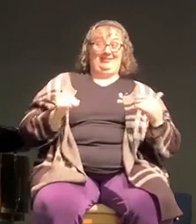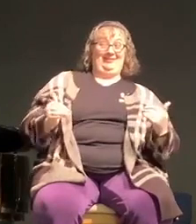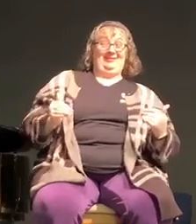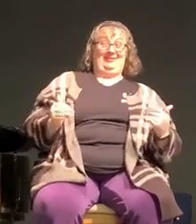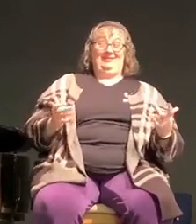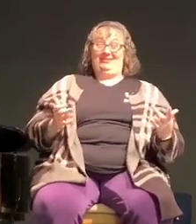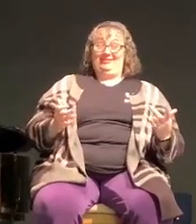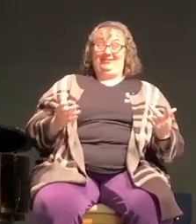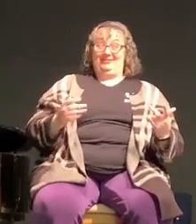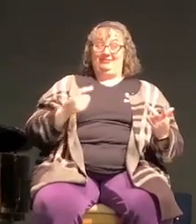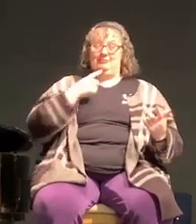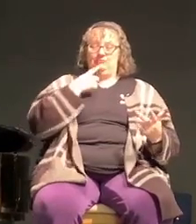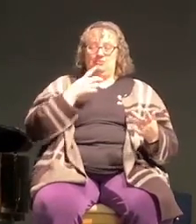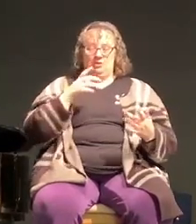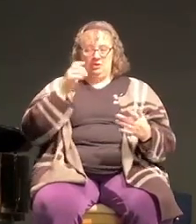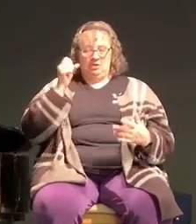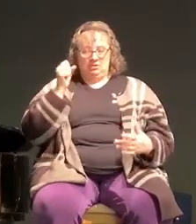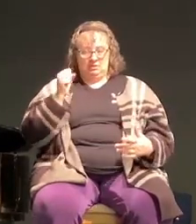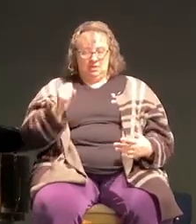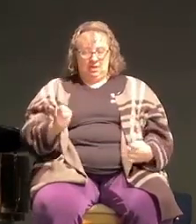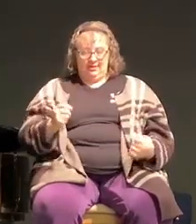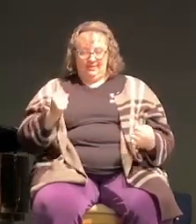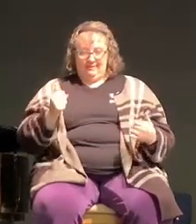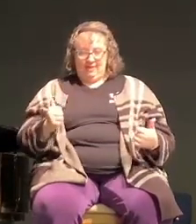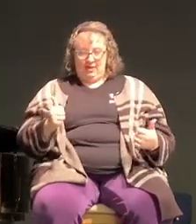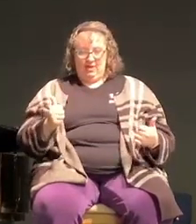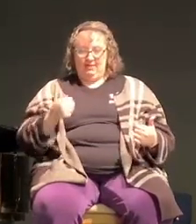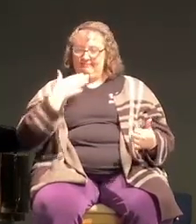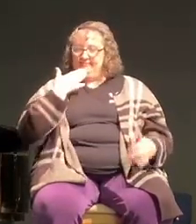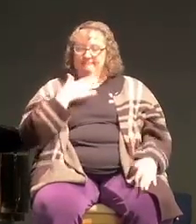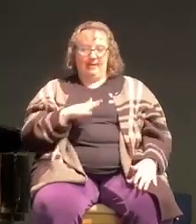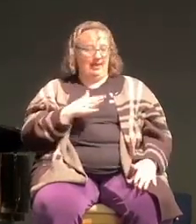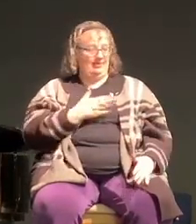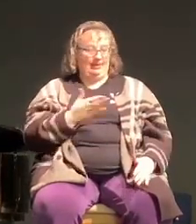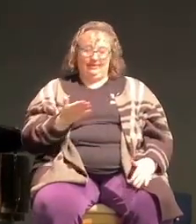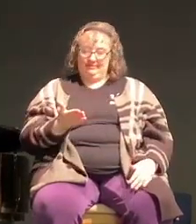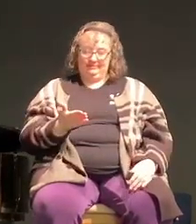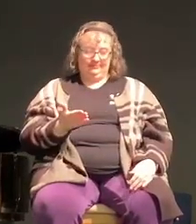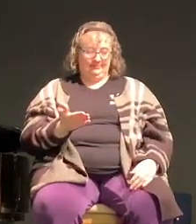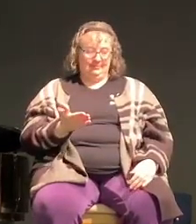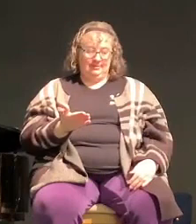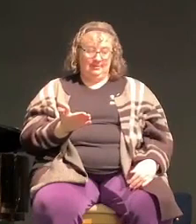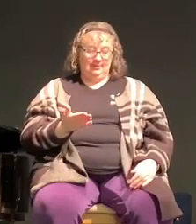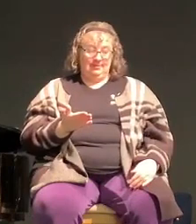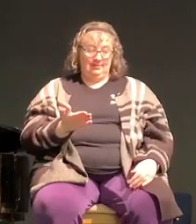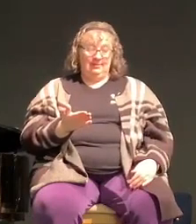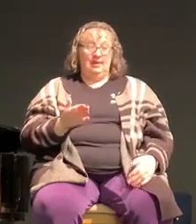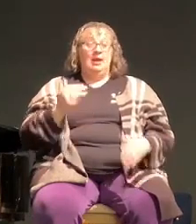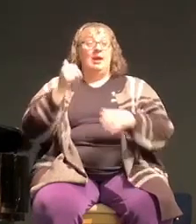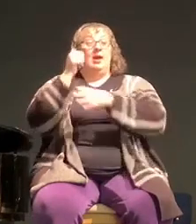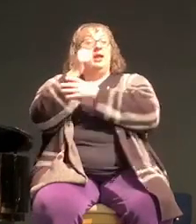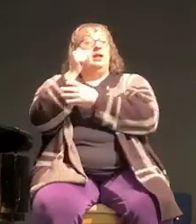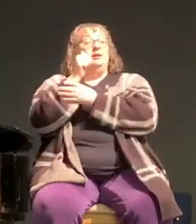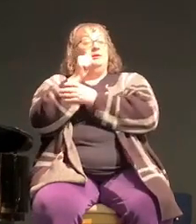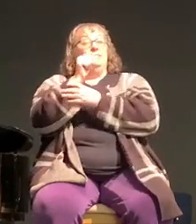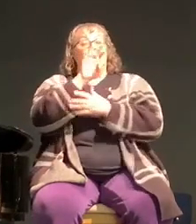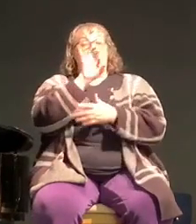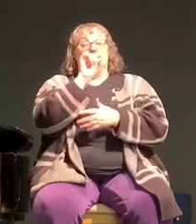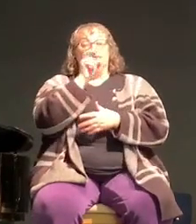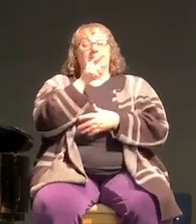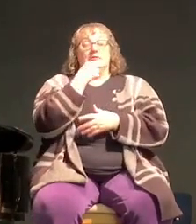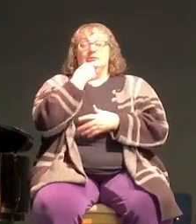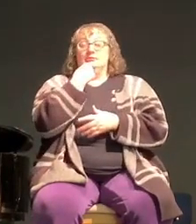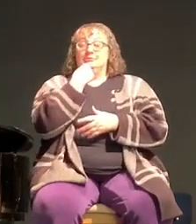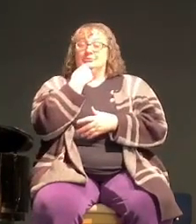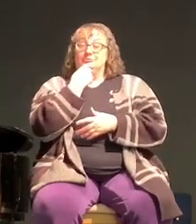go really south fast and it's a really bad thing. But the thing is, Abraham and Sarah were